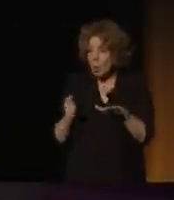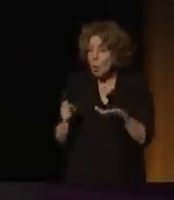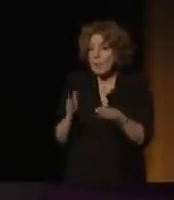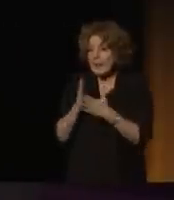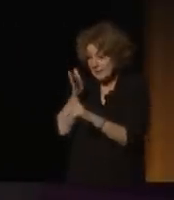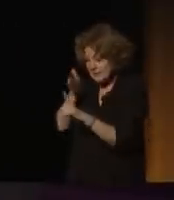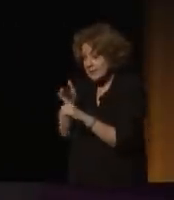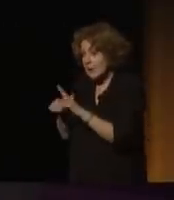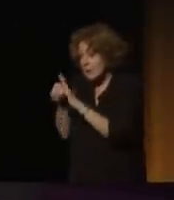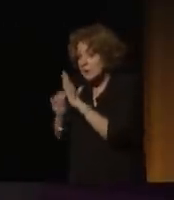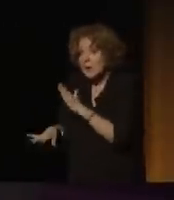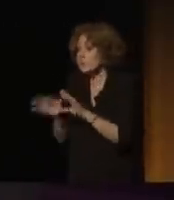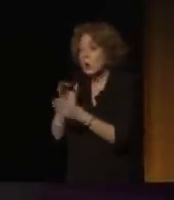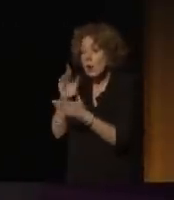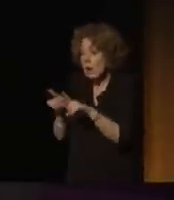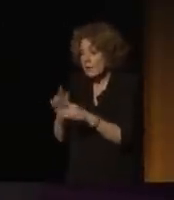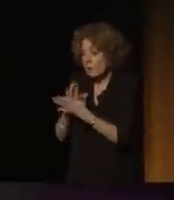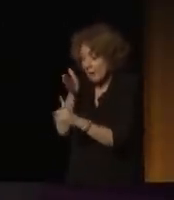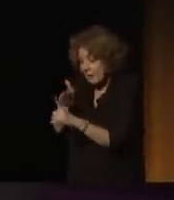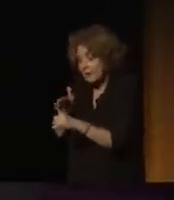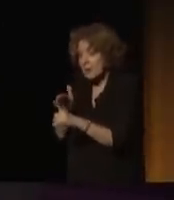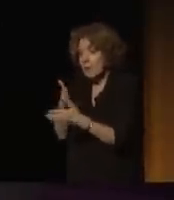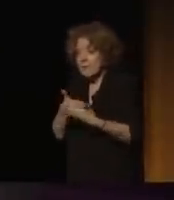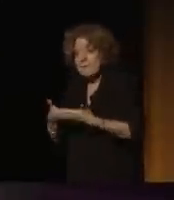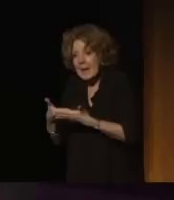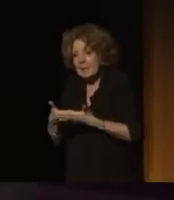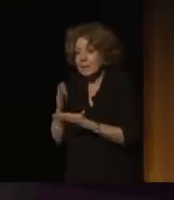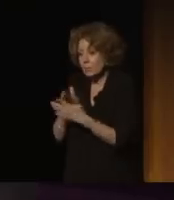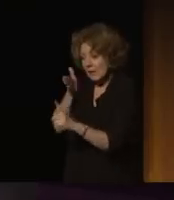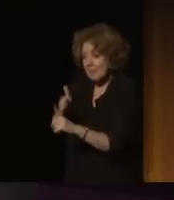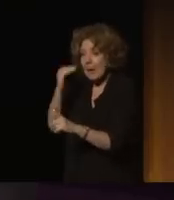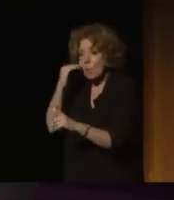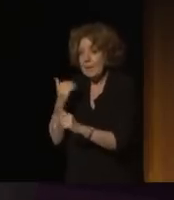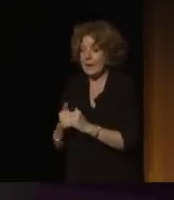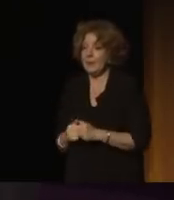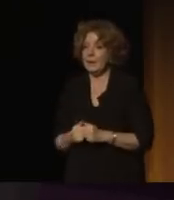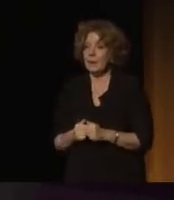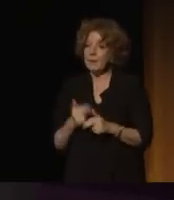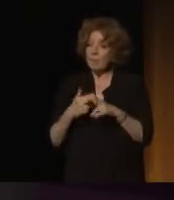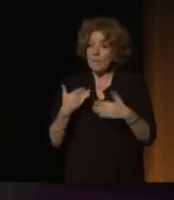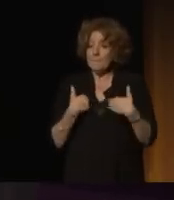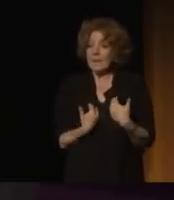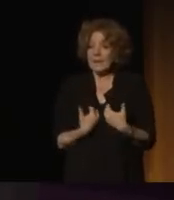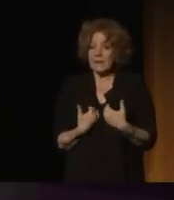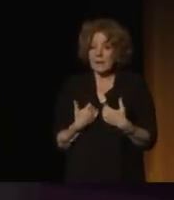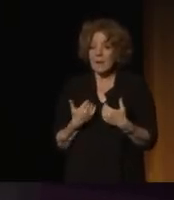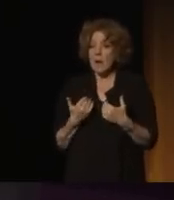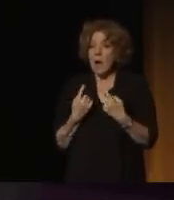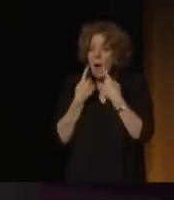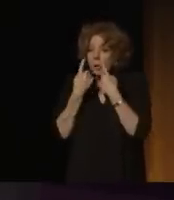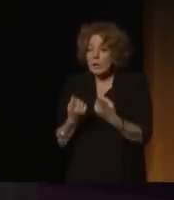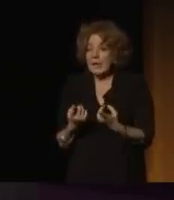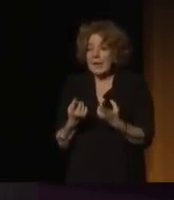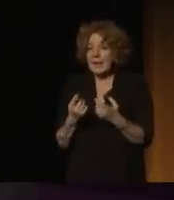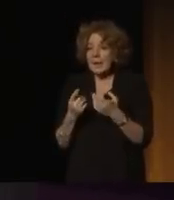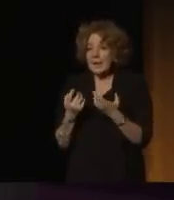not with babies. It's not like these guys care about babies. It's about women. You know, as far as I'm concerned, I don't care what any man thinks about abortion.